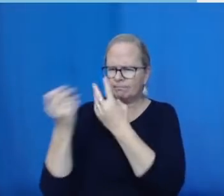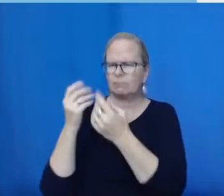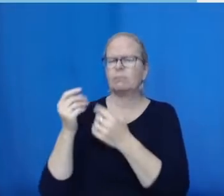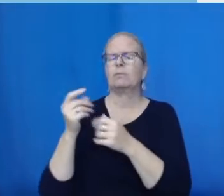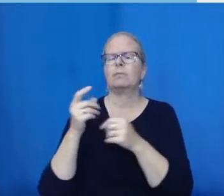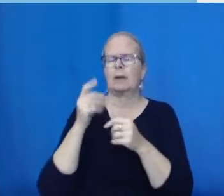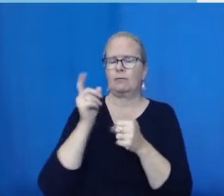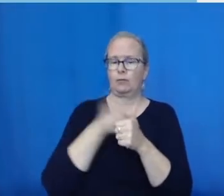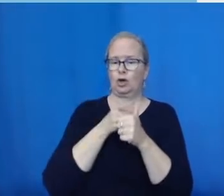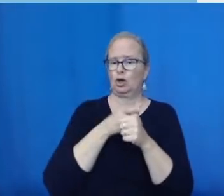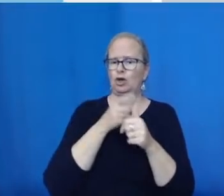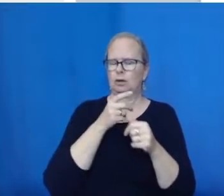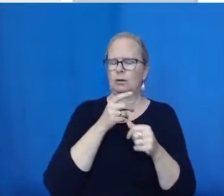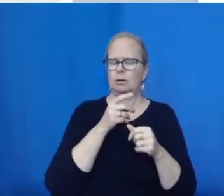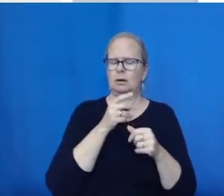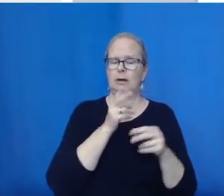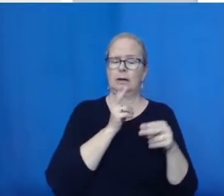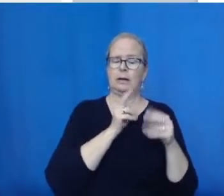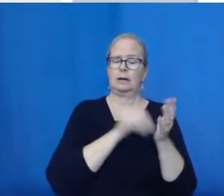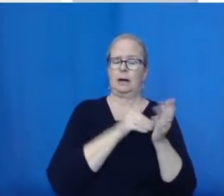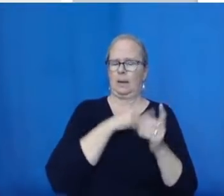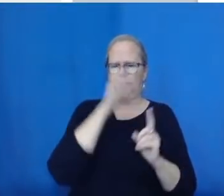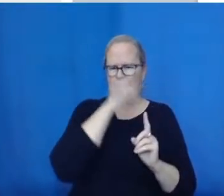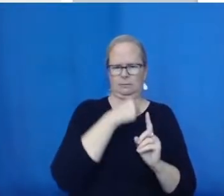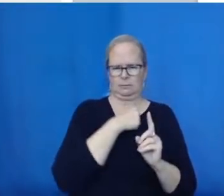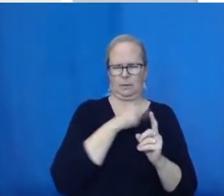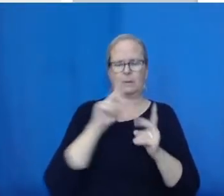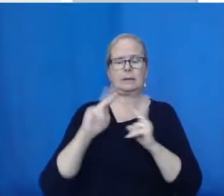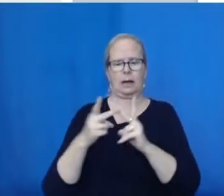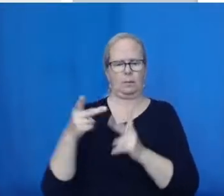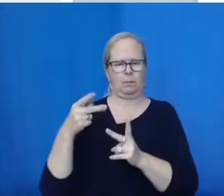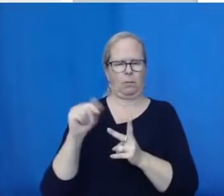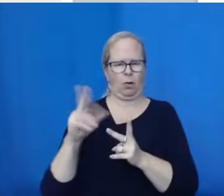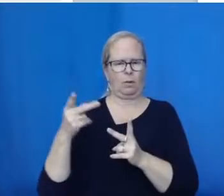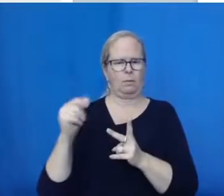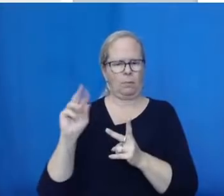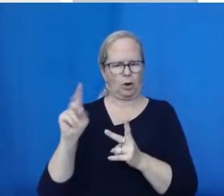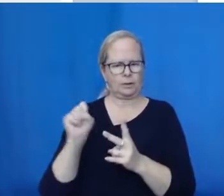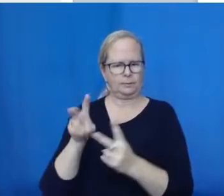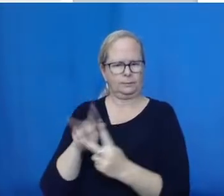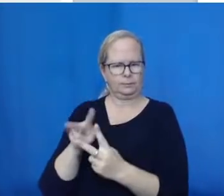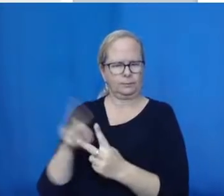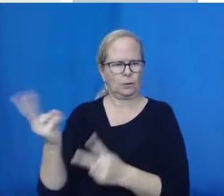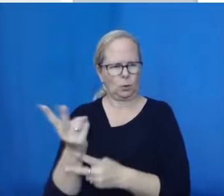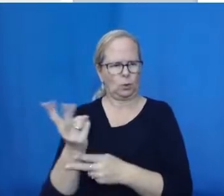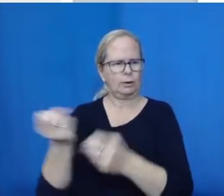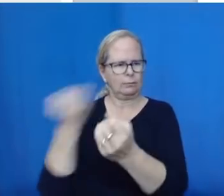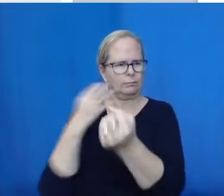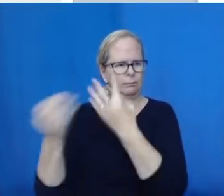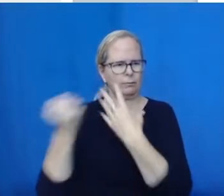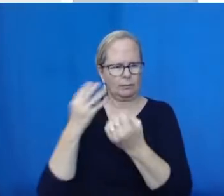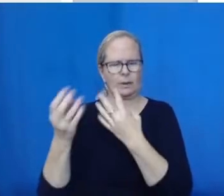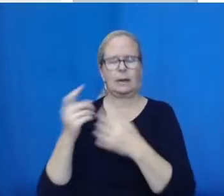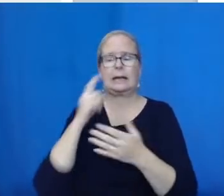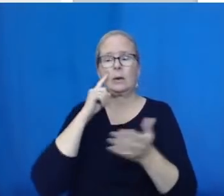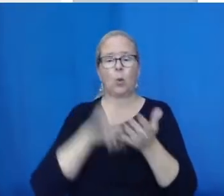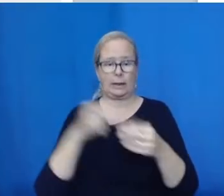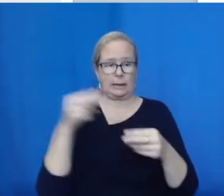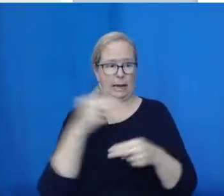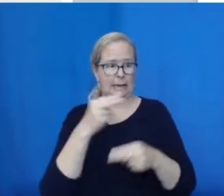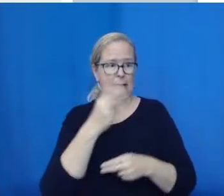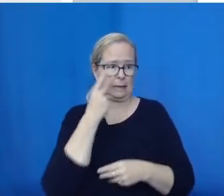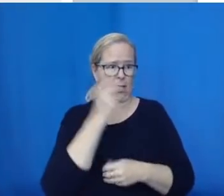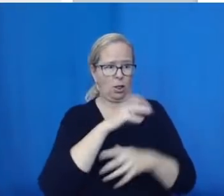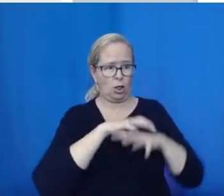So let's just talk a little bit about it. The vertical axis is the number of Albertans in ICU. So not just